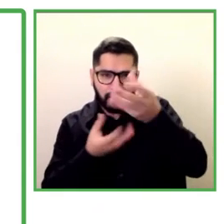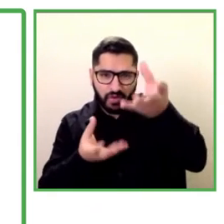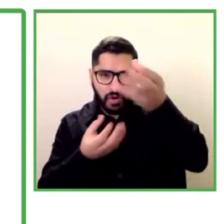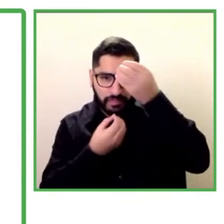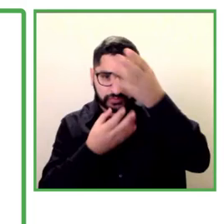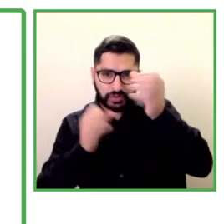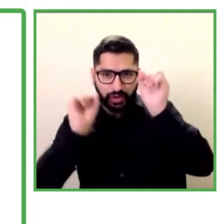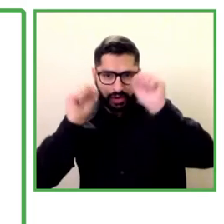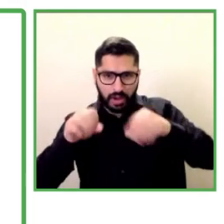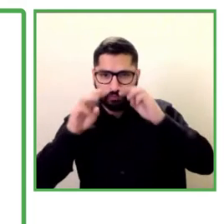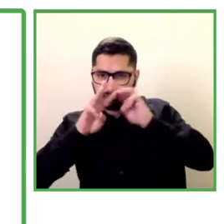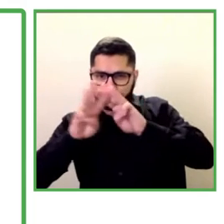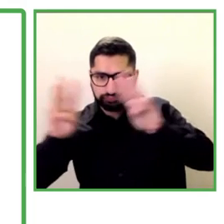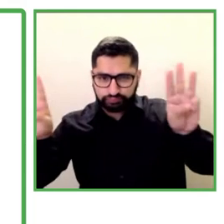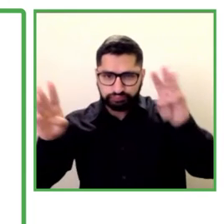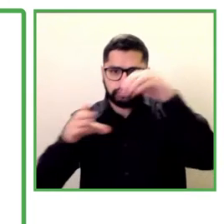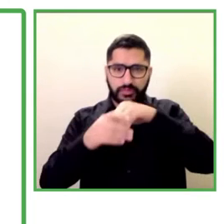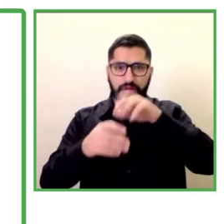rainchile.org.